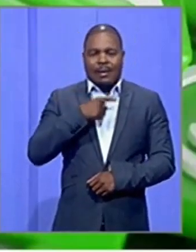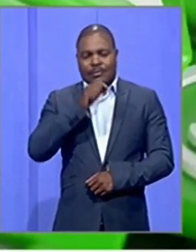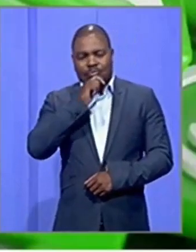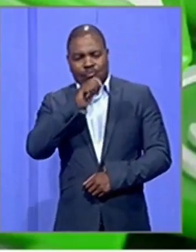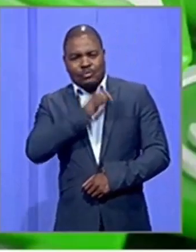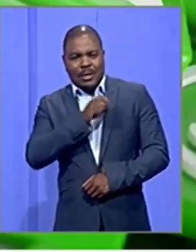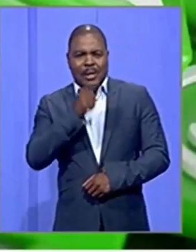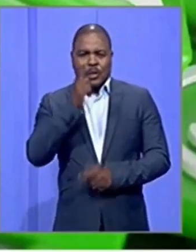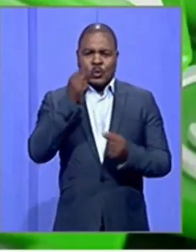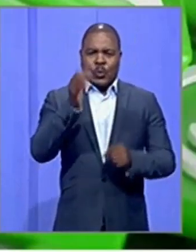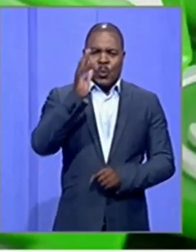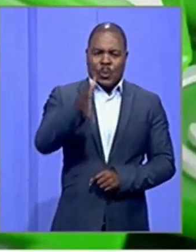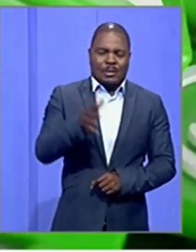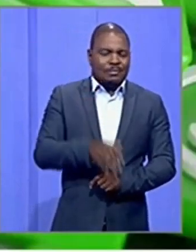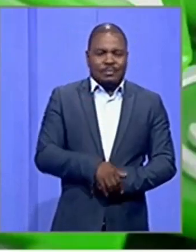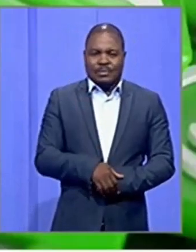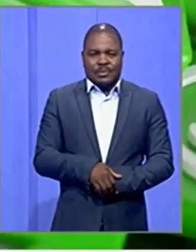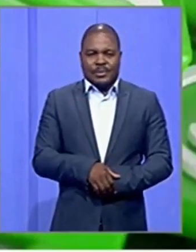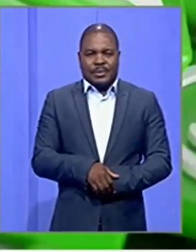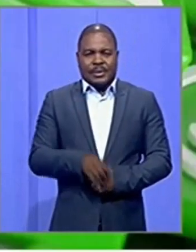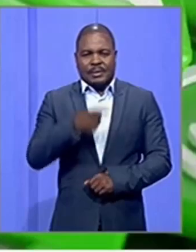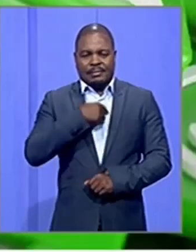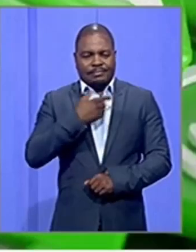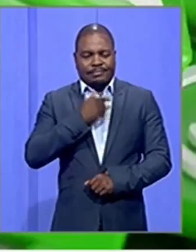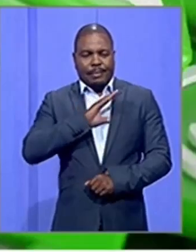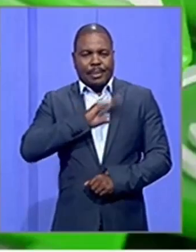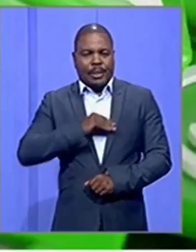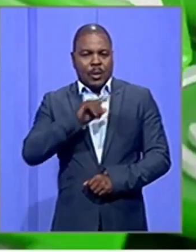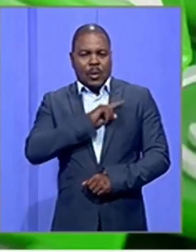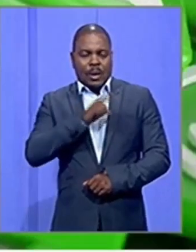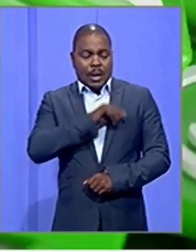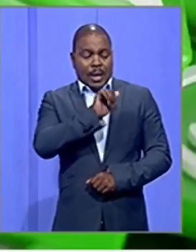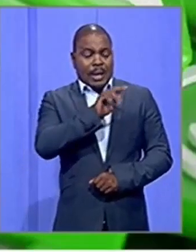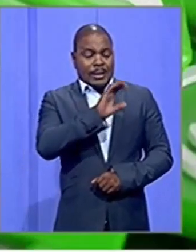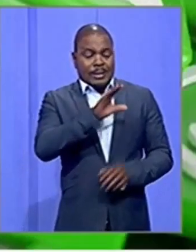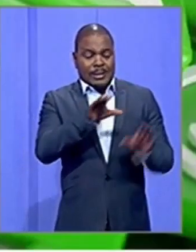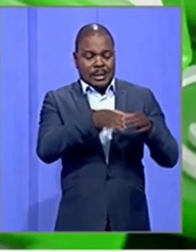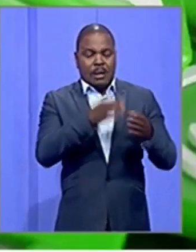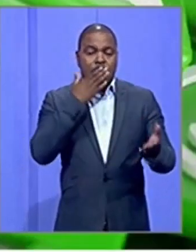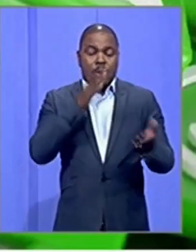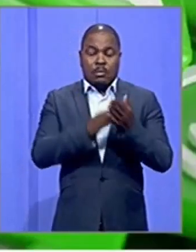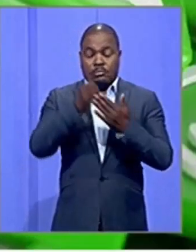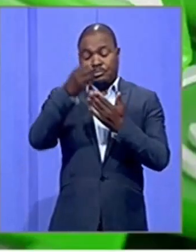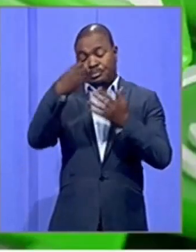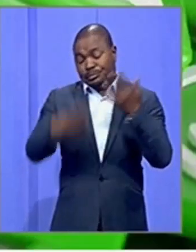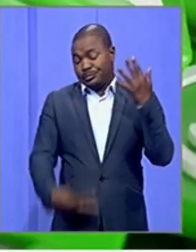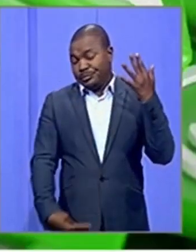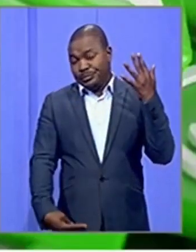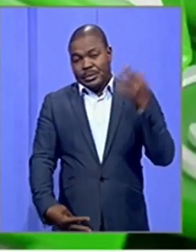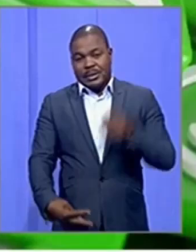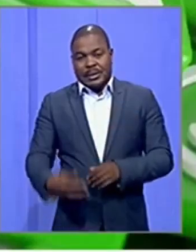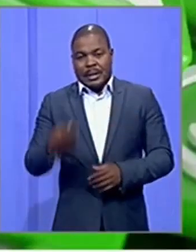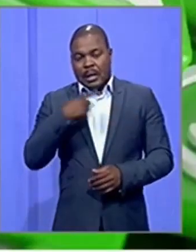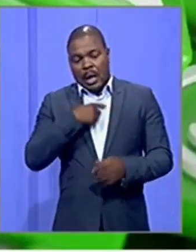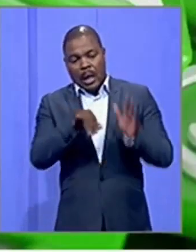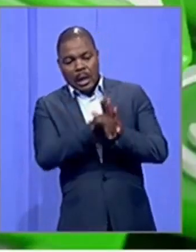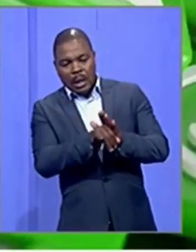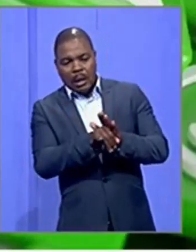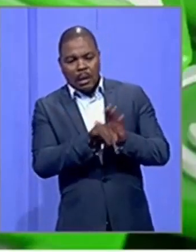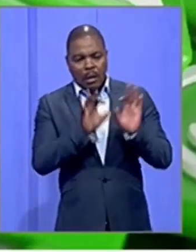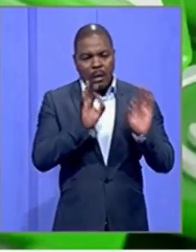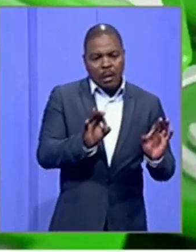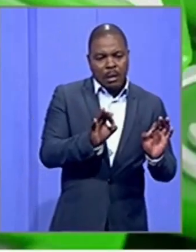mohlomong go na se se ka diregago re kwa re fela maatla gobane ditshepiso tsa ANC ke tše ntšhi ka kudu tse le maatla ga gore palela ko go supa gore